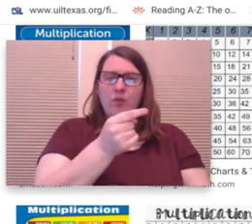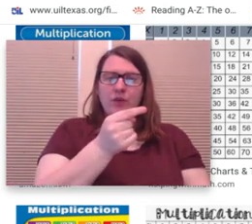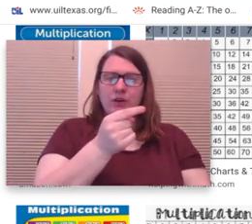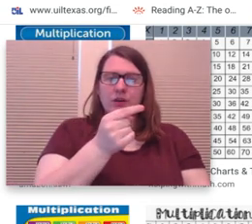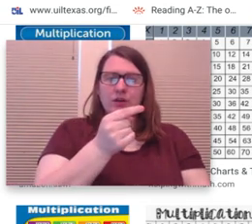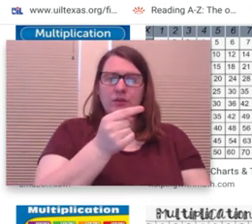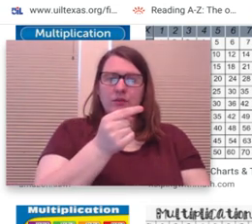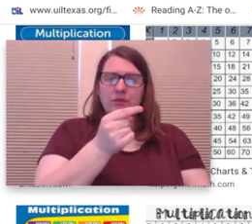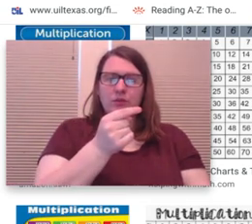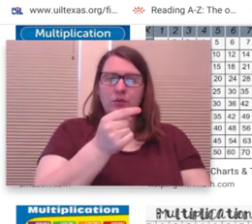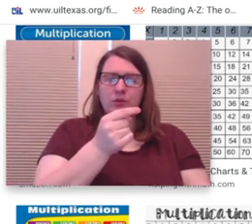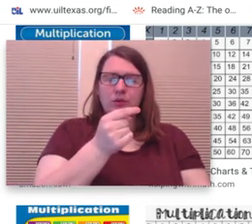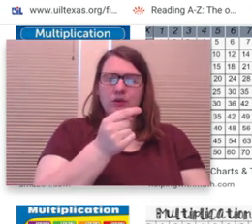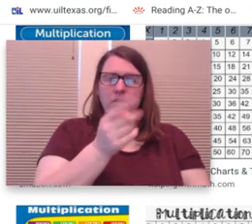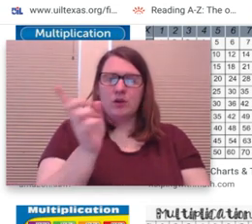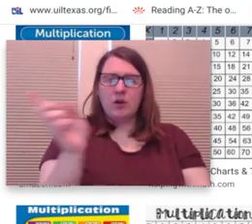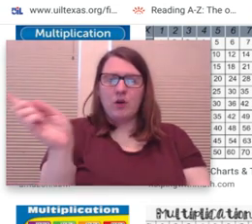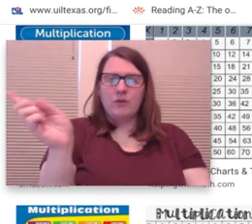go